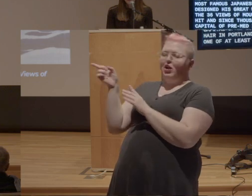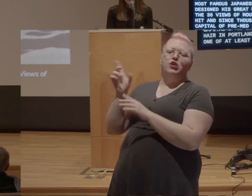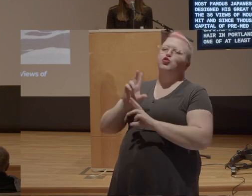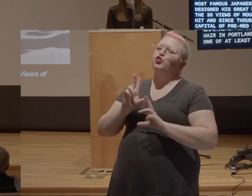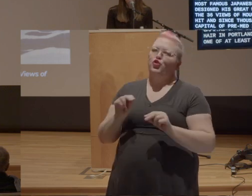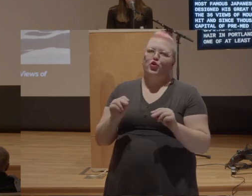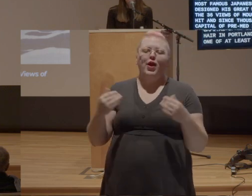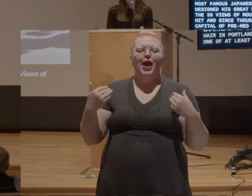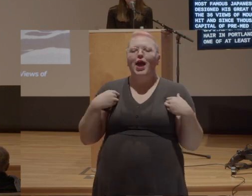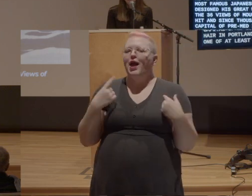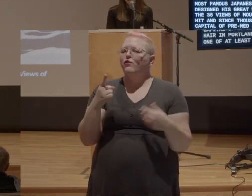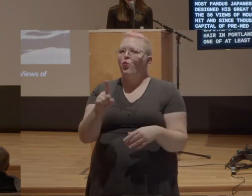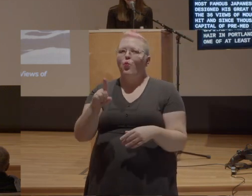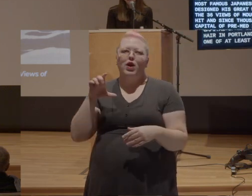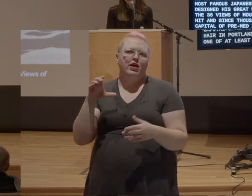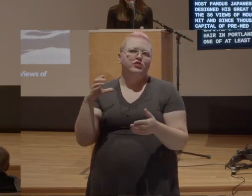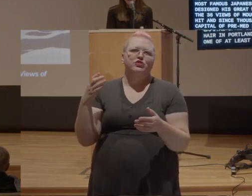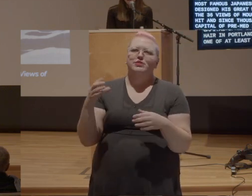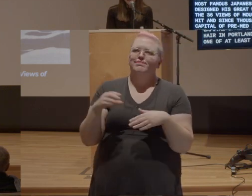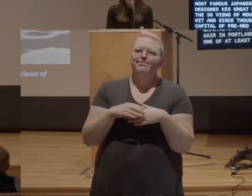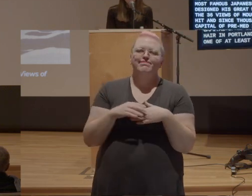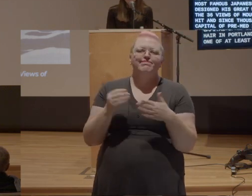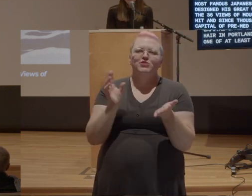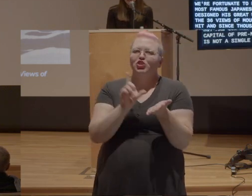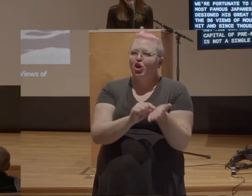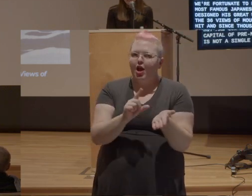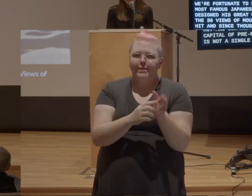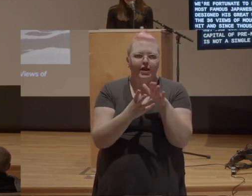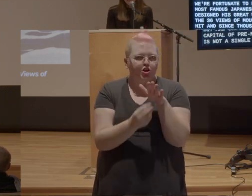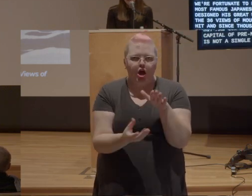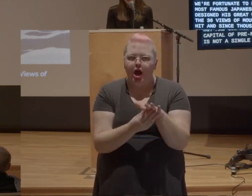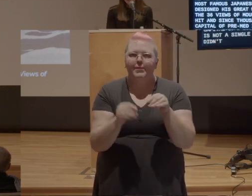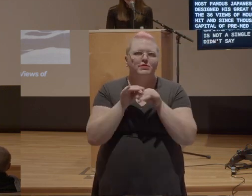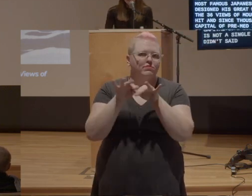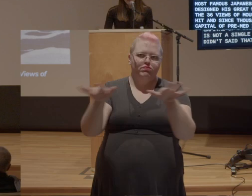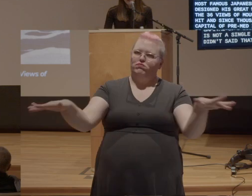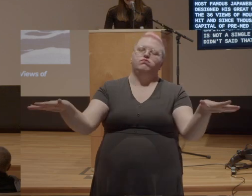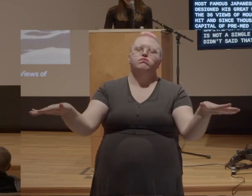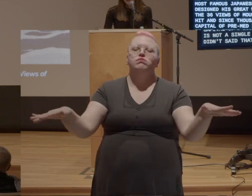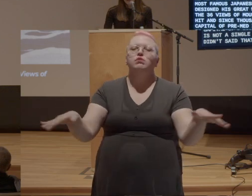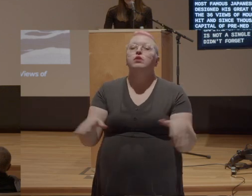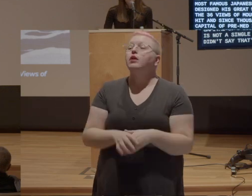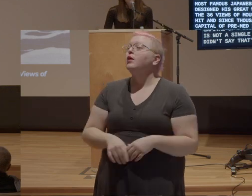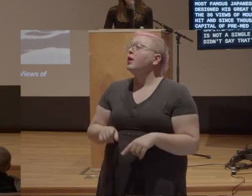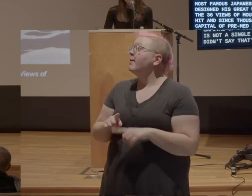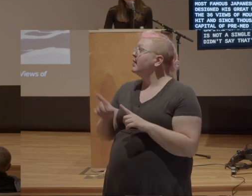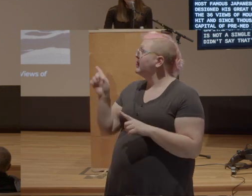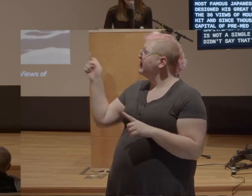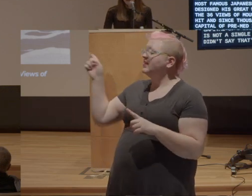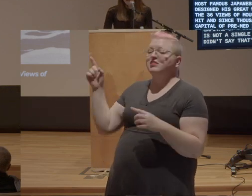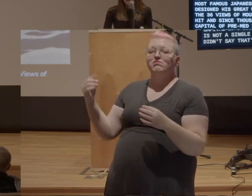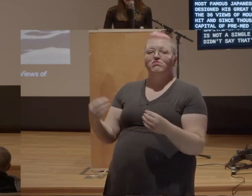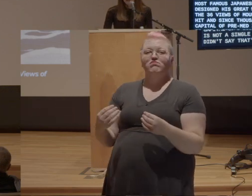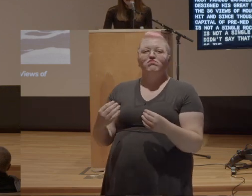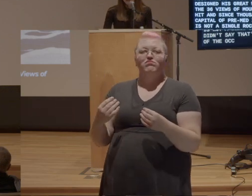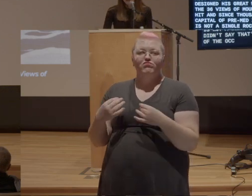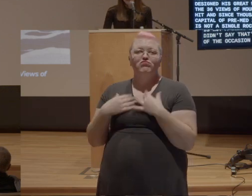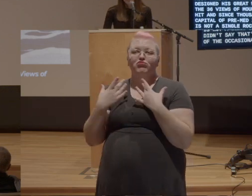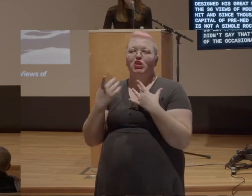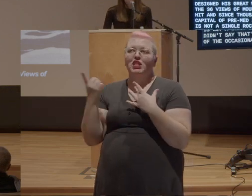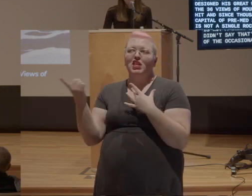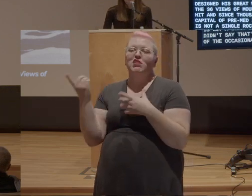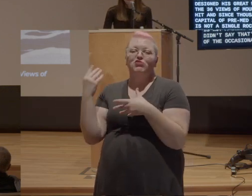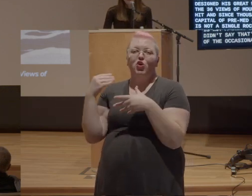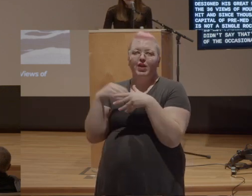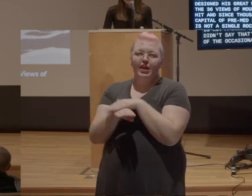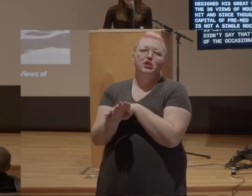has survived until the present day. Having said that, impressions of the Great Wave that occasionally enter the art market in